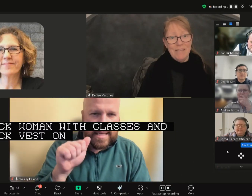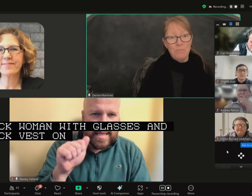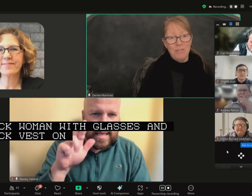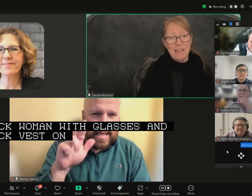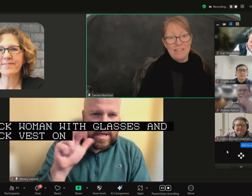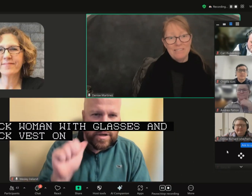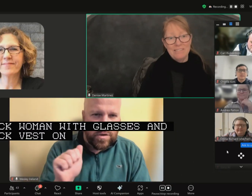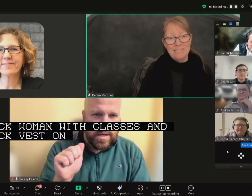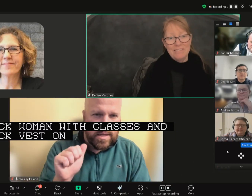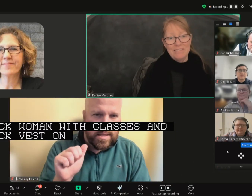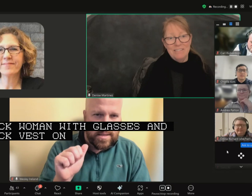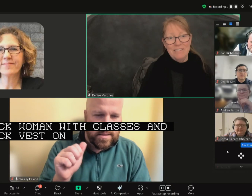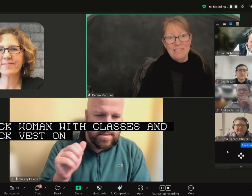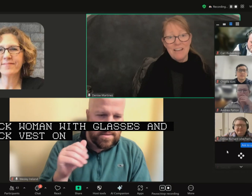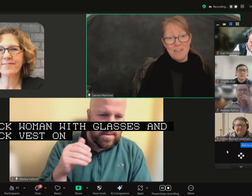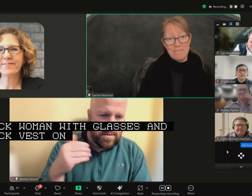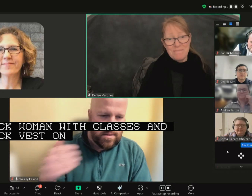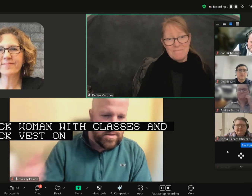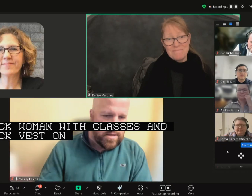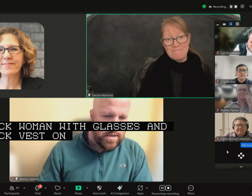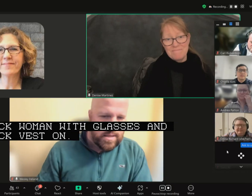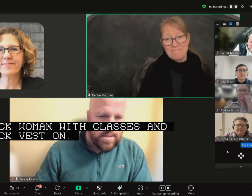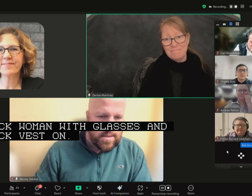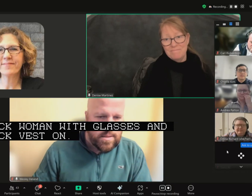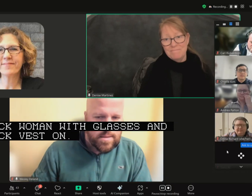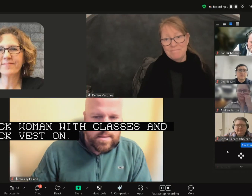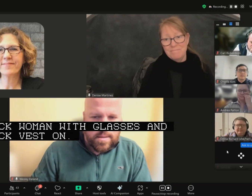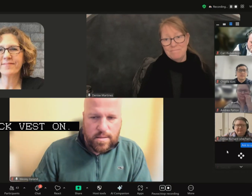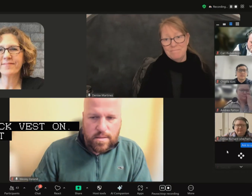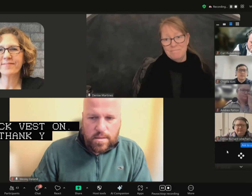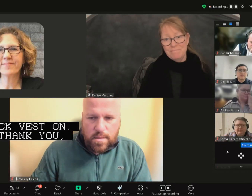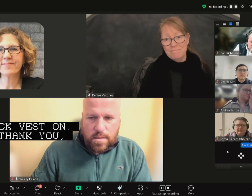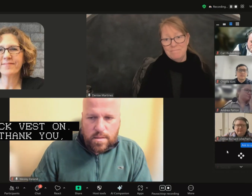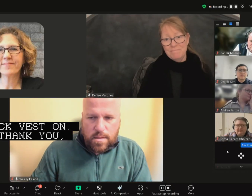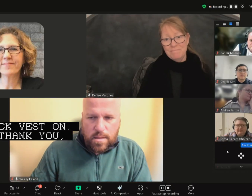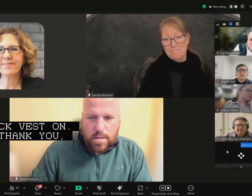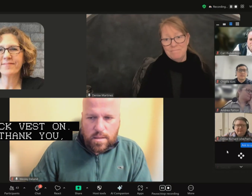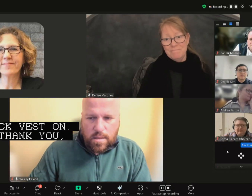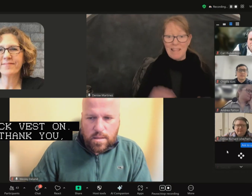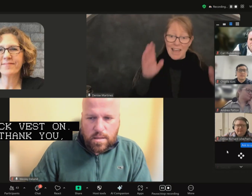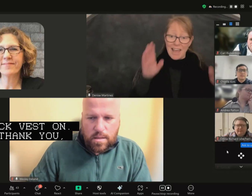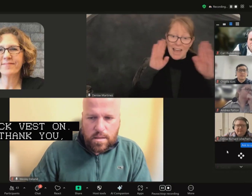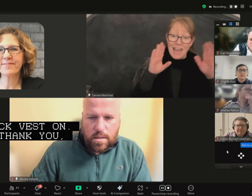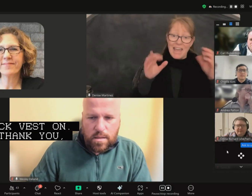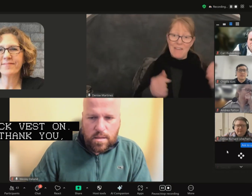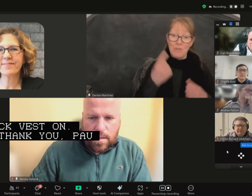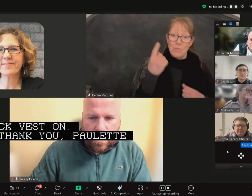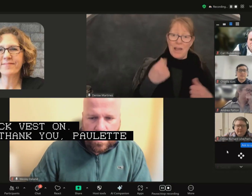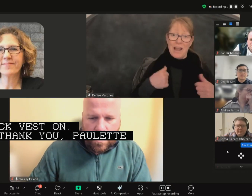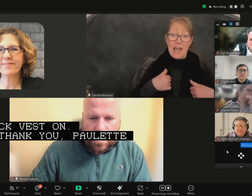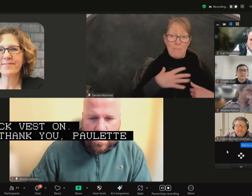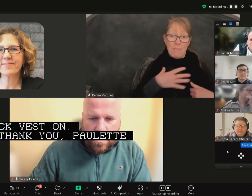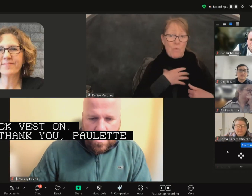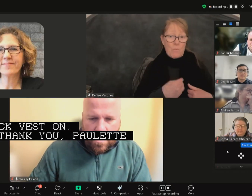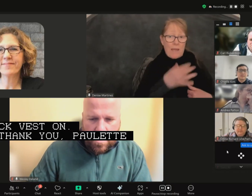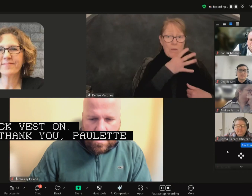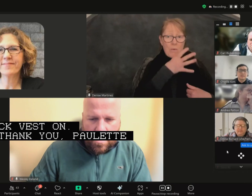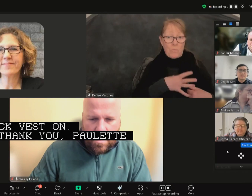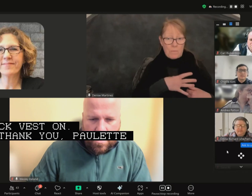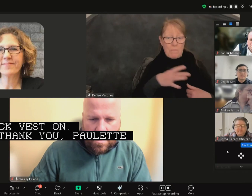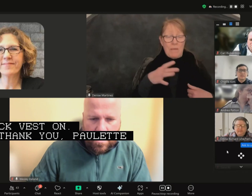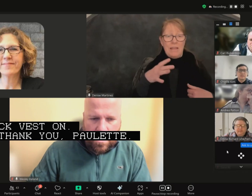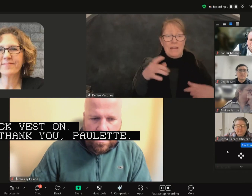Thank you, Paulette. Tara? Hi everyone, I am a white woman with